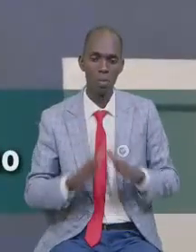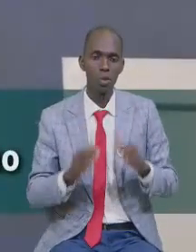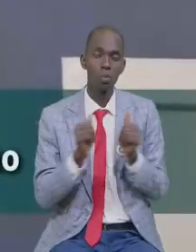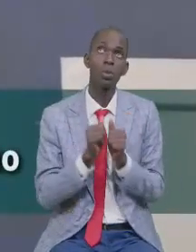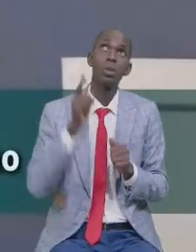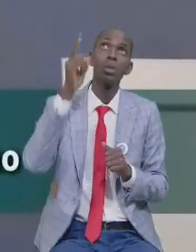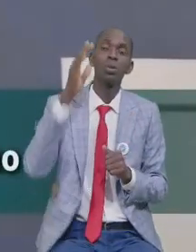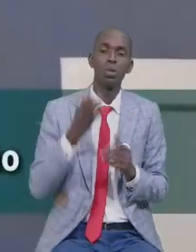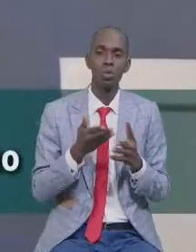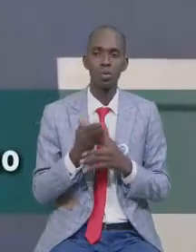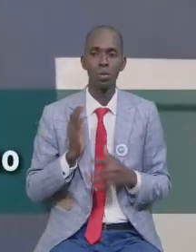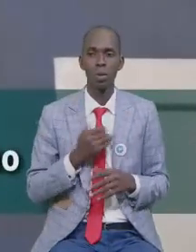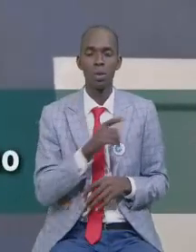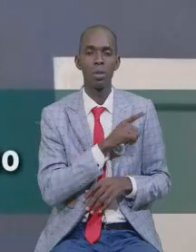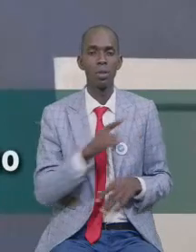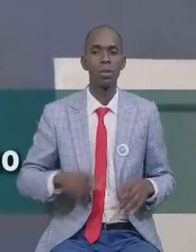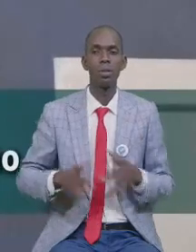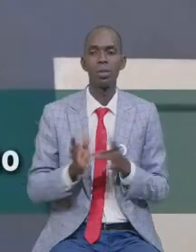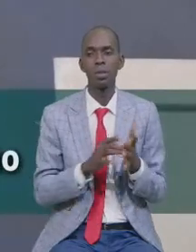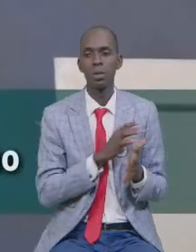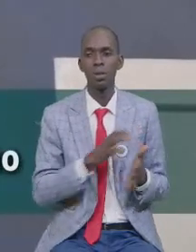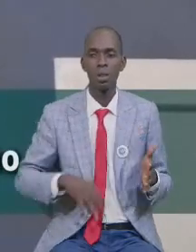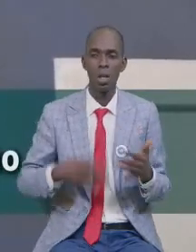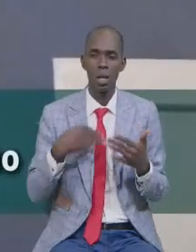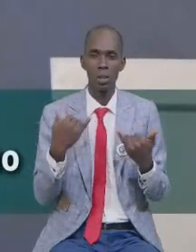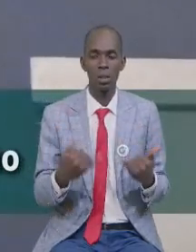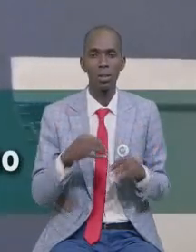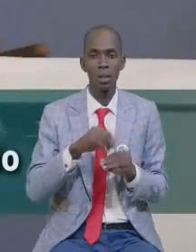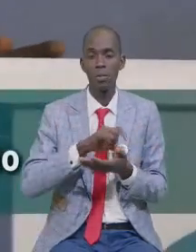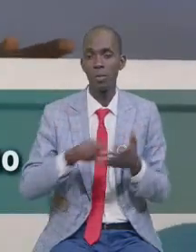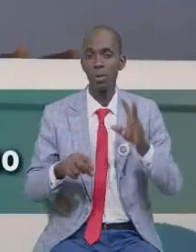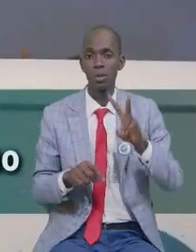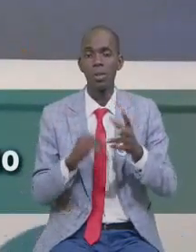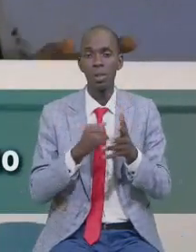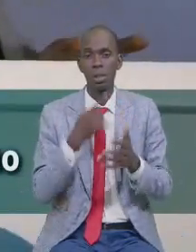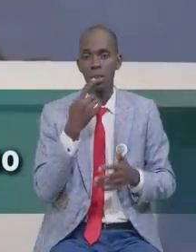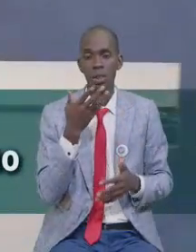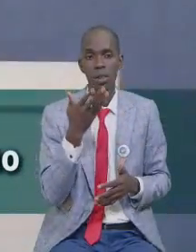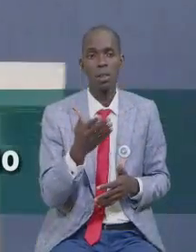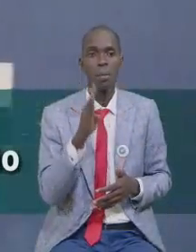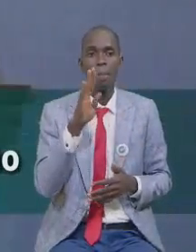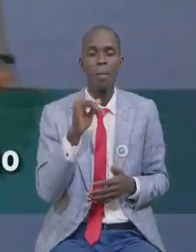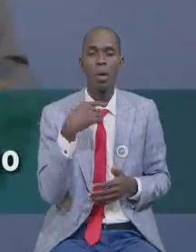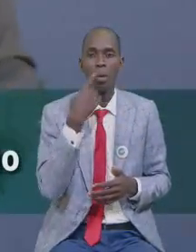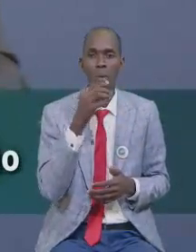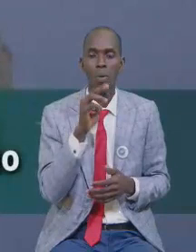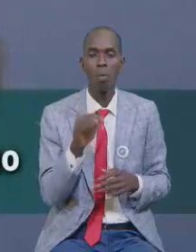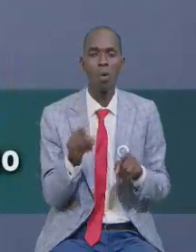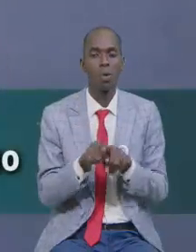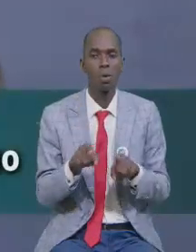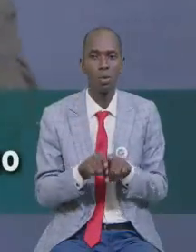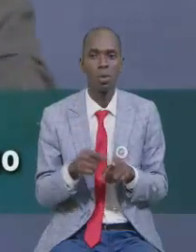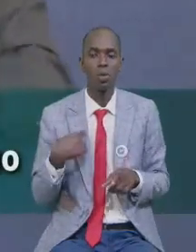Lord Jesus Christ. And then in verse 2, it says, by whom also we